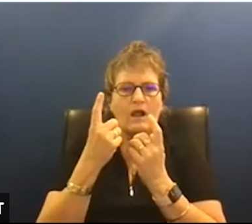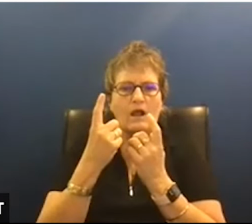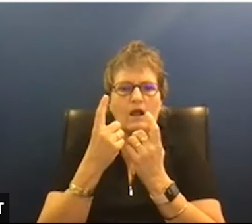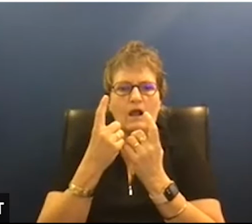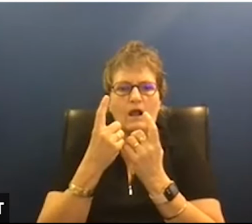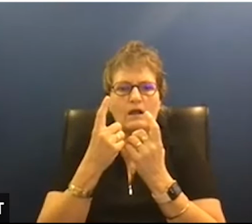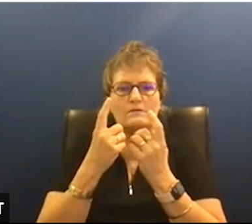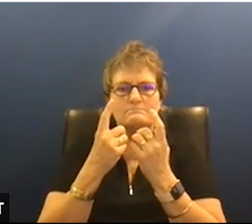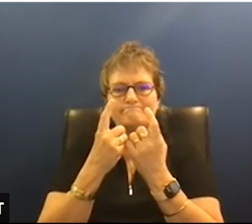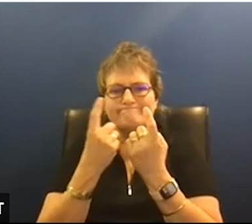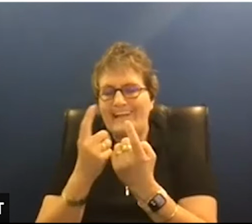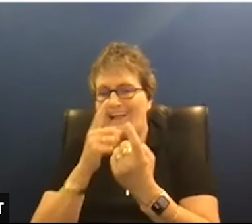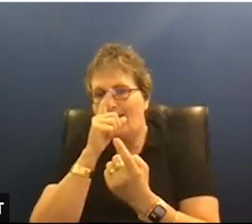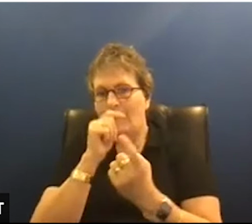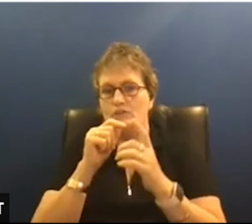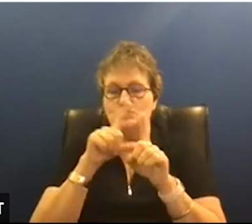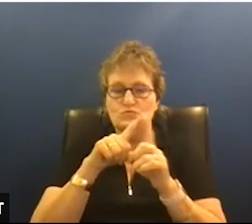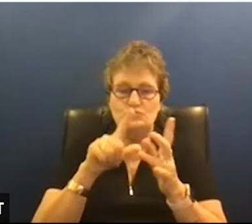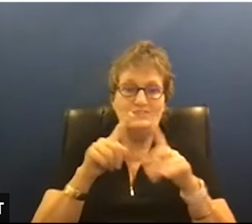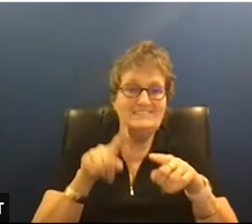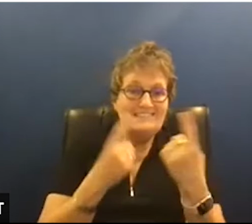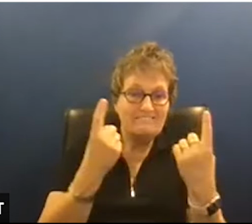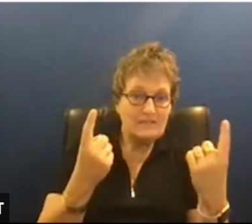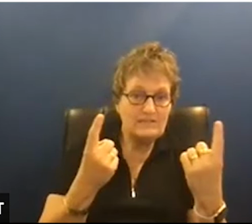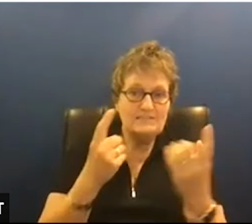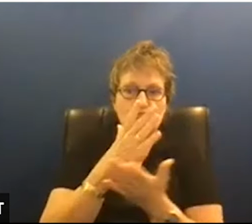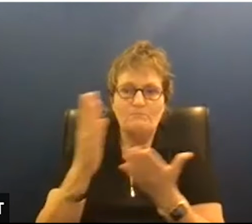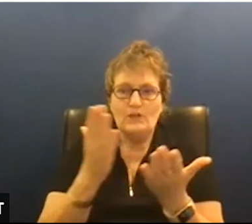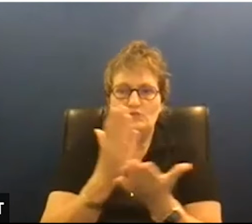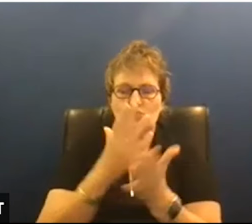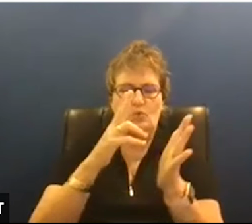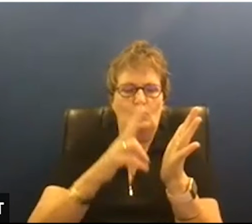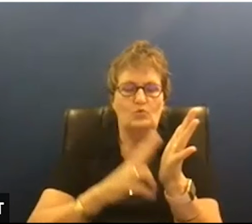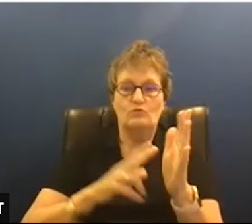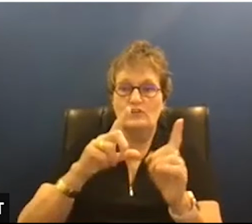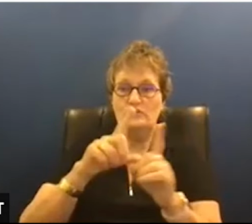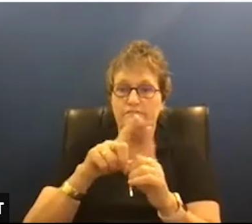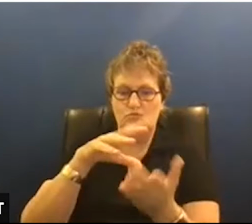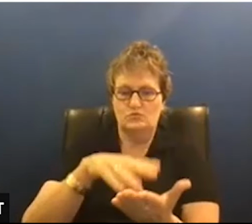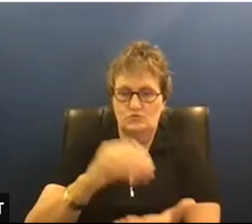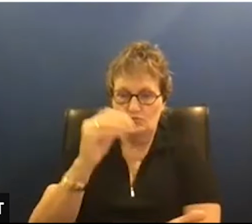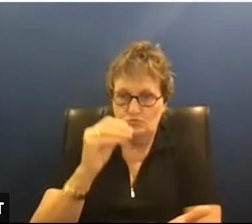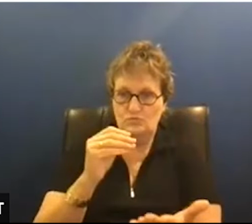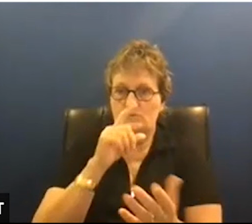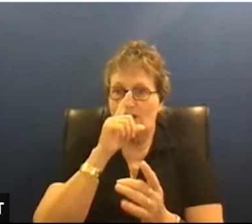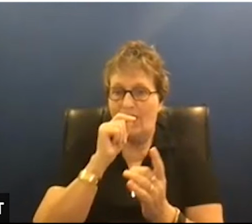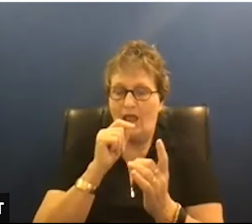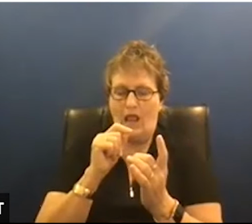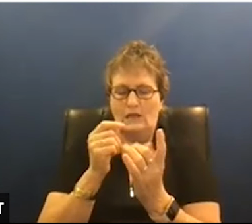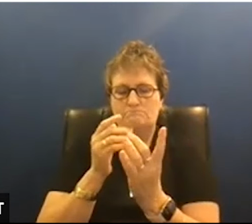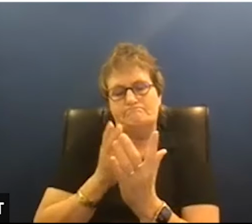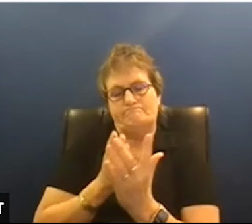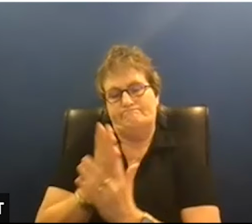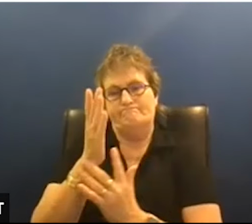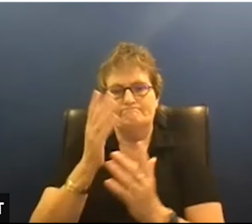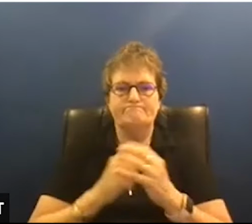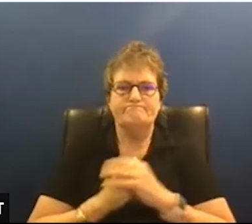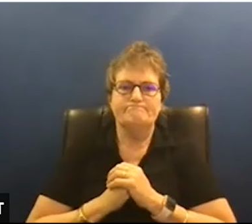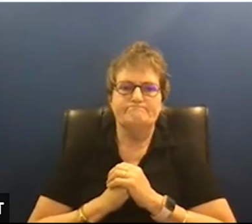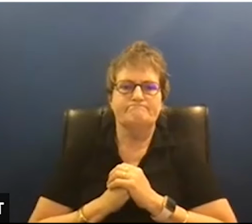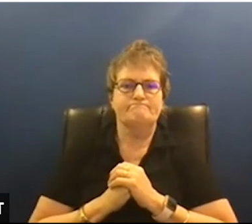SES feedback systems due to the neurodiverse students' feedback I just mentioned previously? Next slide,